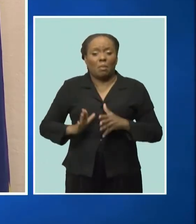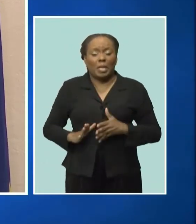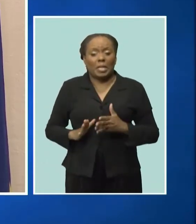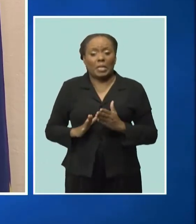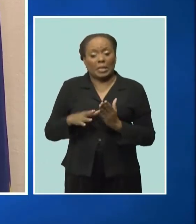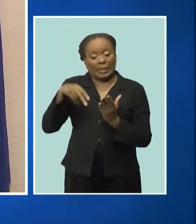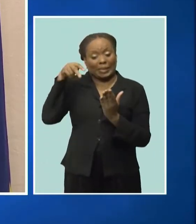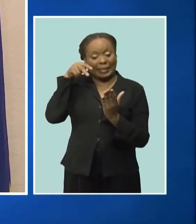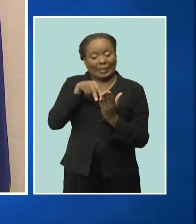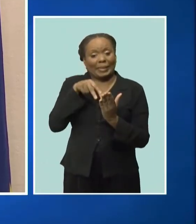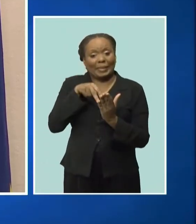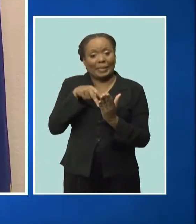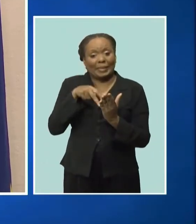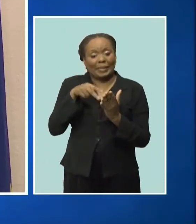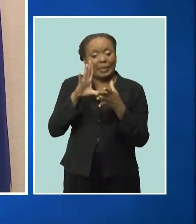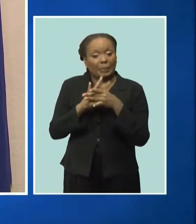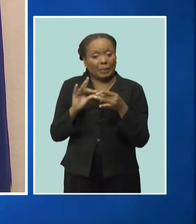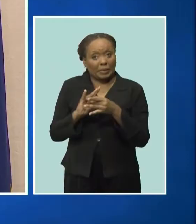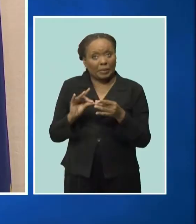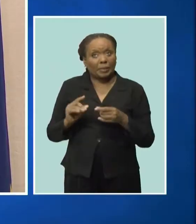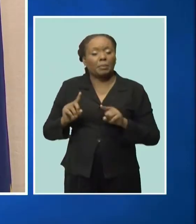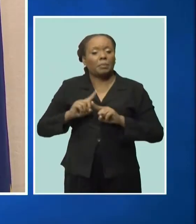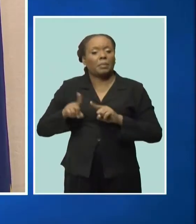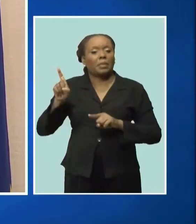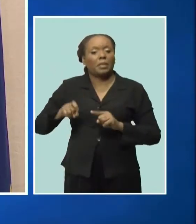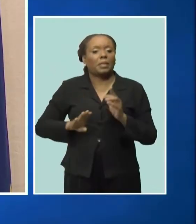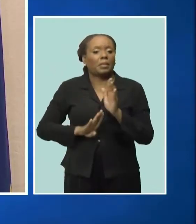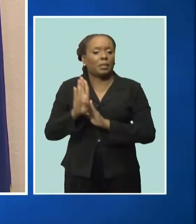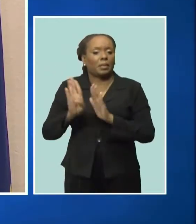but further protocols have to be developed.